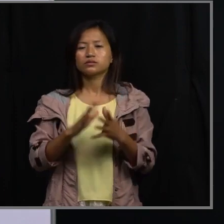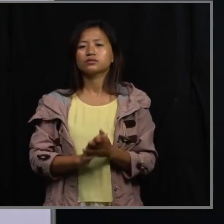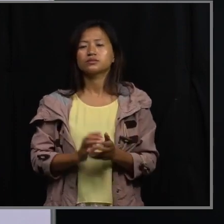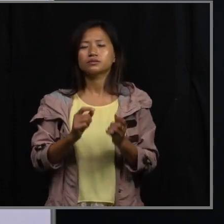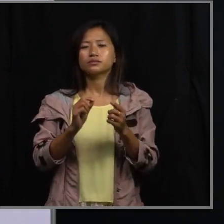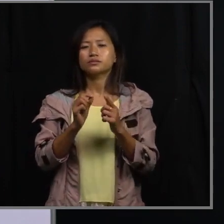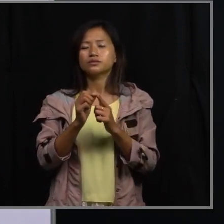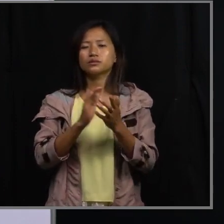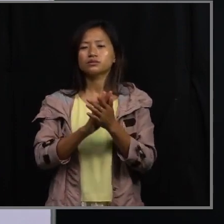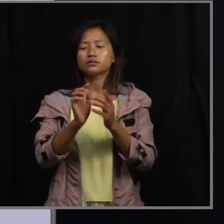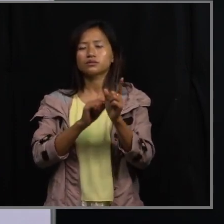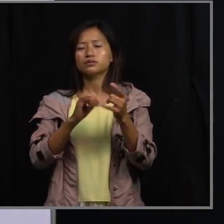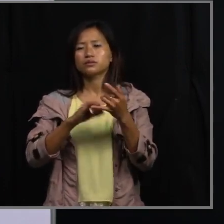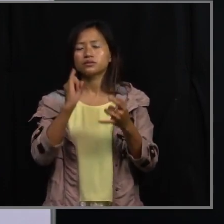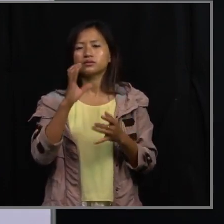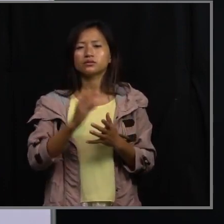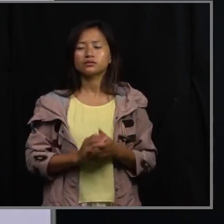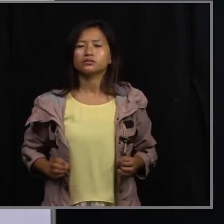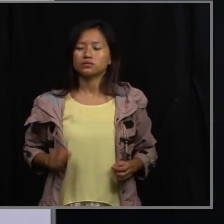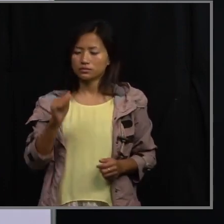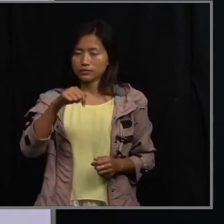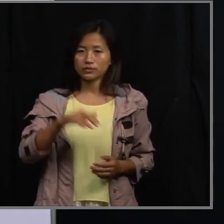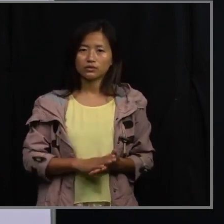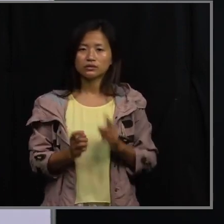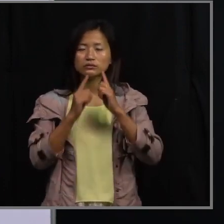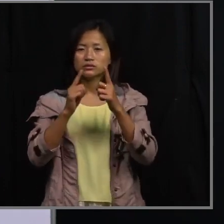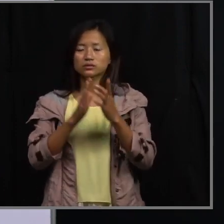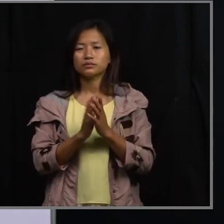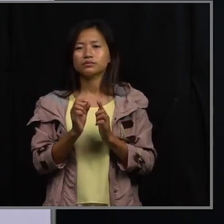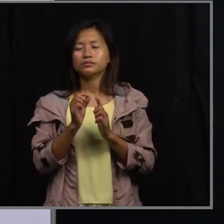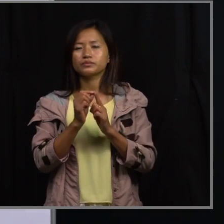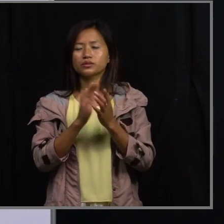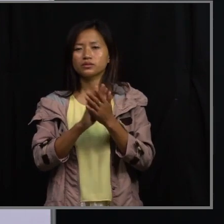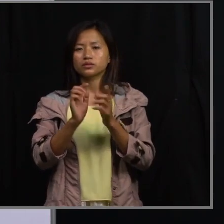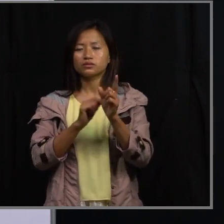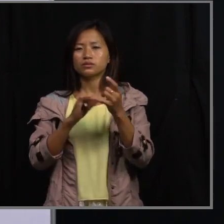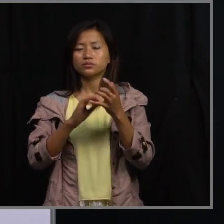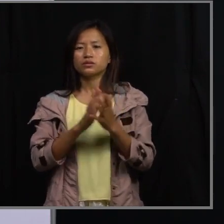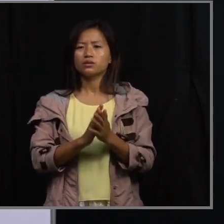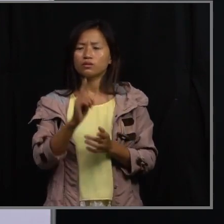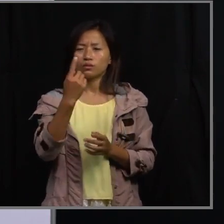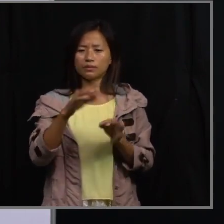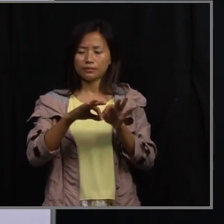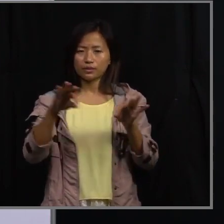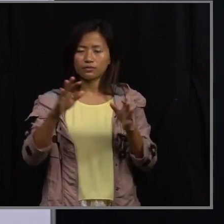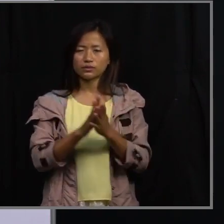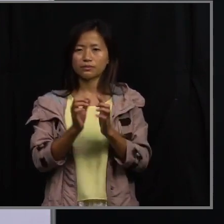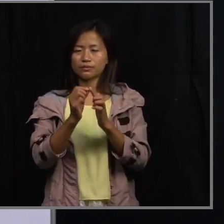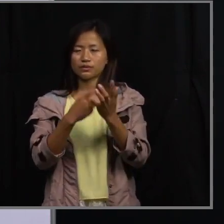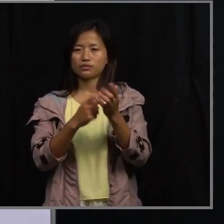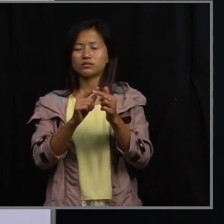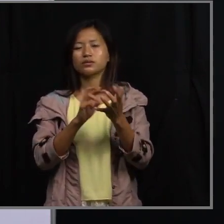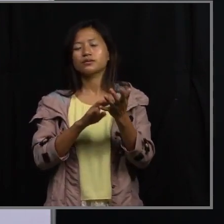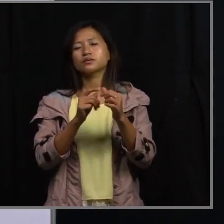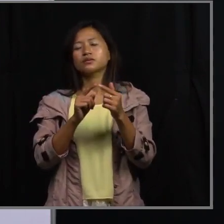interesting. So now, when we discuss about the physics, and one parameter is very common, right? The force,